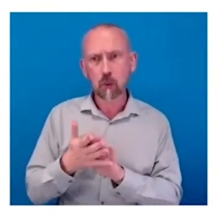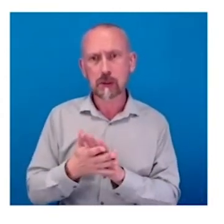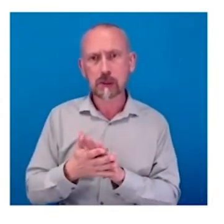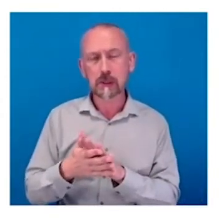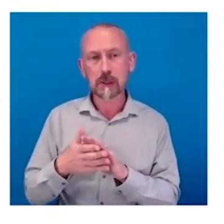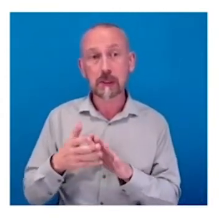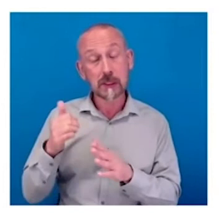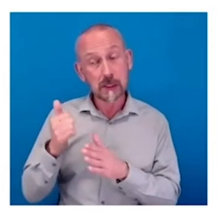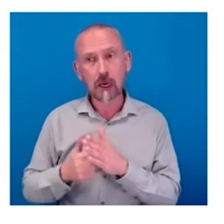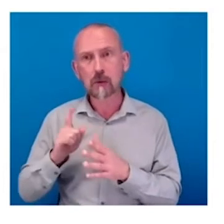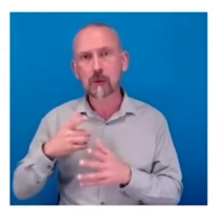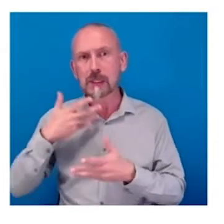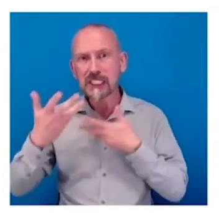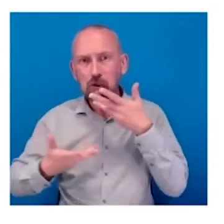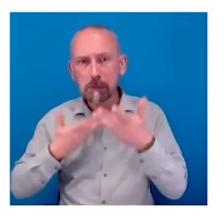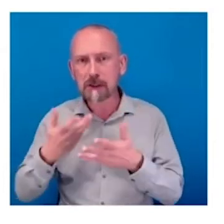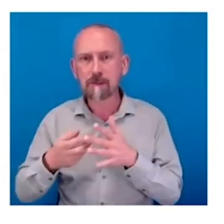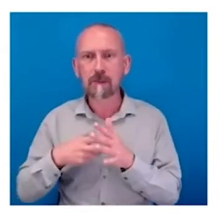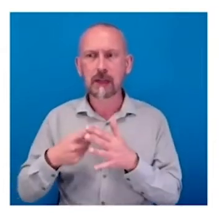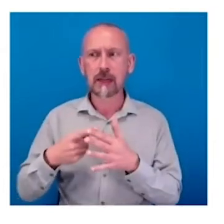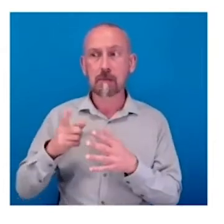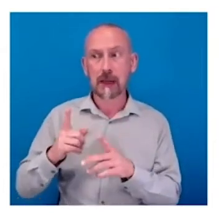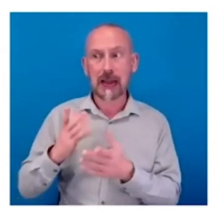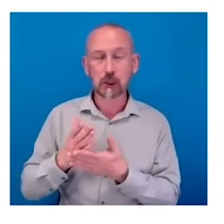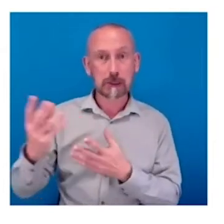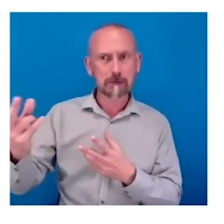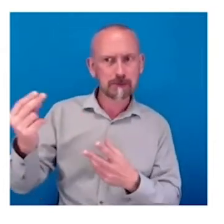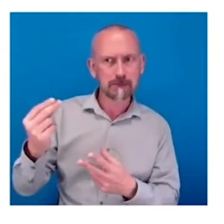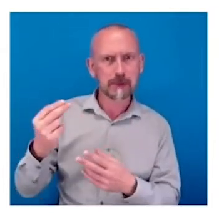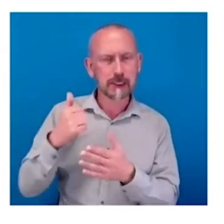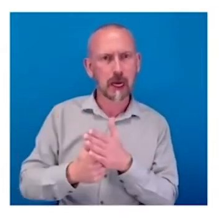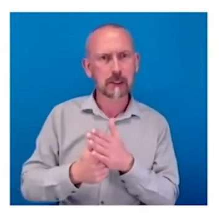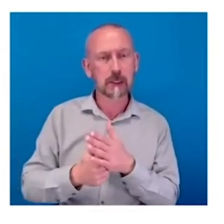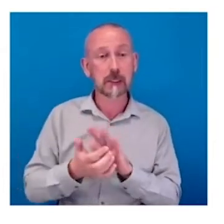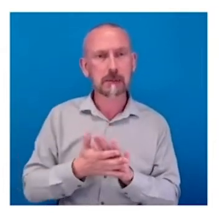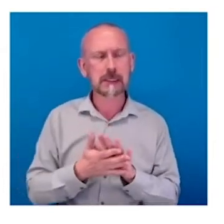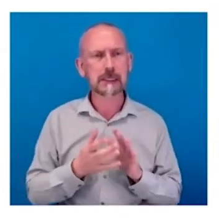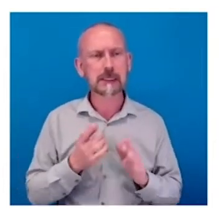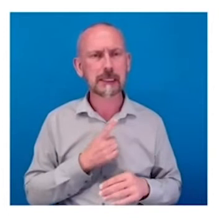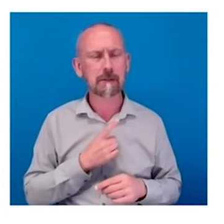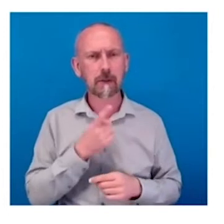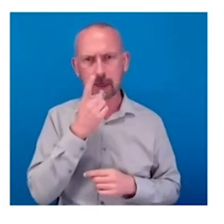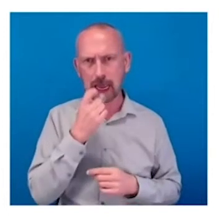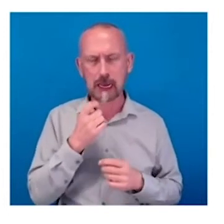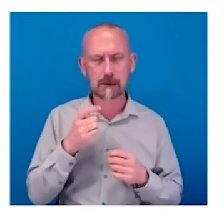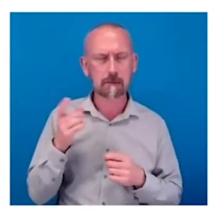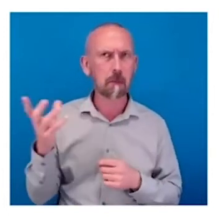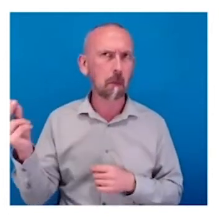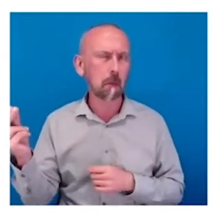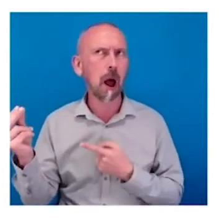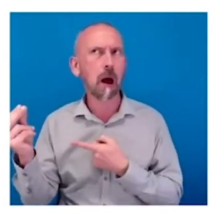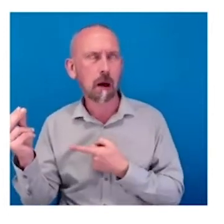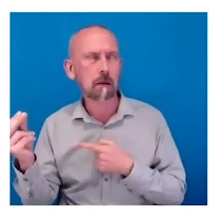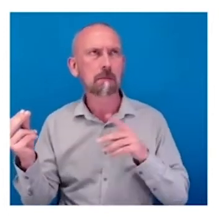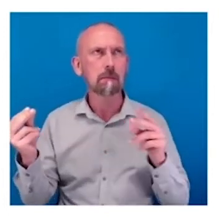being descriptive, which in turn enables a person to just naturally and intuitively start to build that mental map of where they are and what's around them.